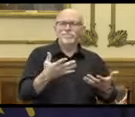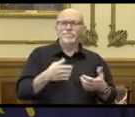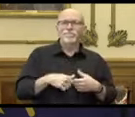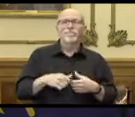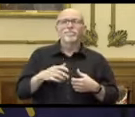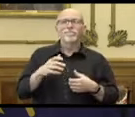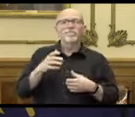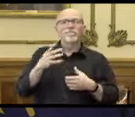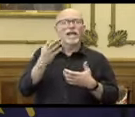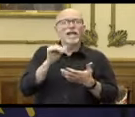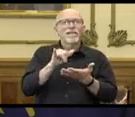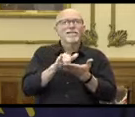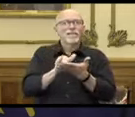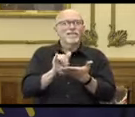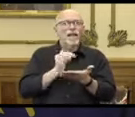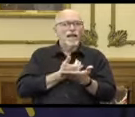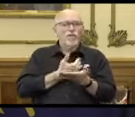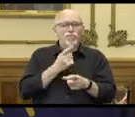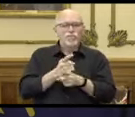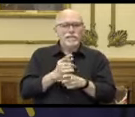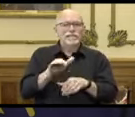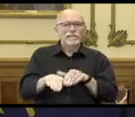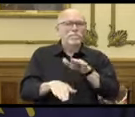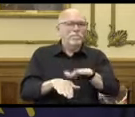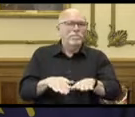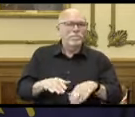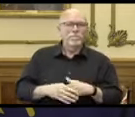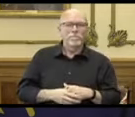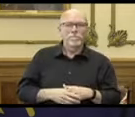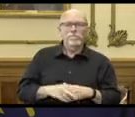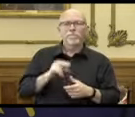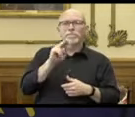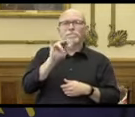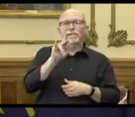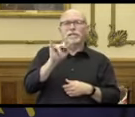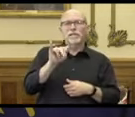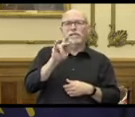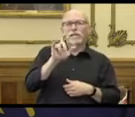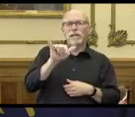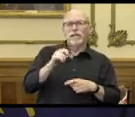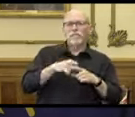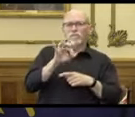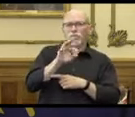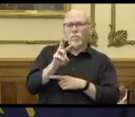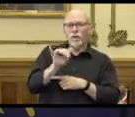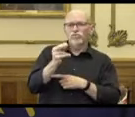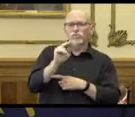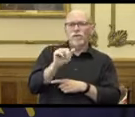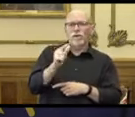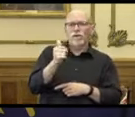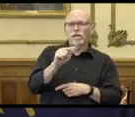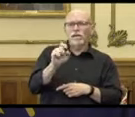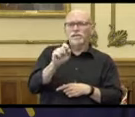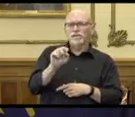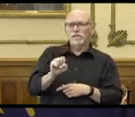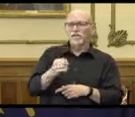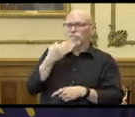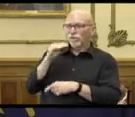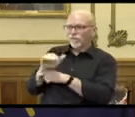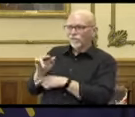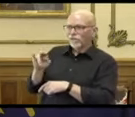And this is a step in that direction. Nikki Kelly, the Fort Wayne Journal-Gazette. Afternoon, Nikki.